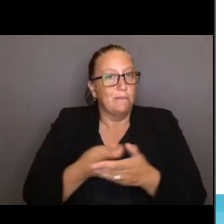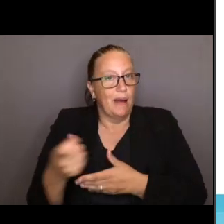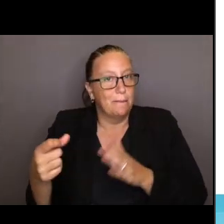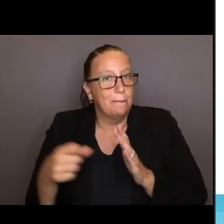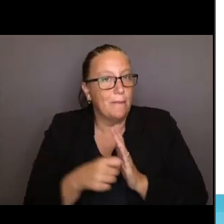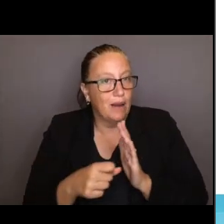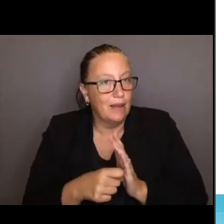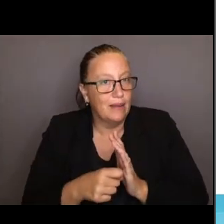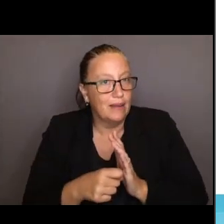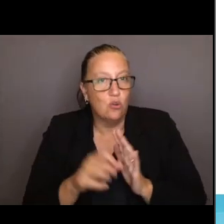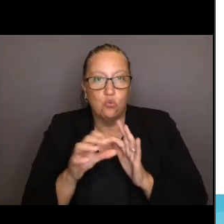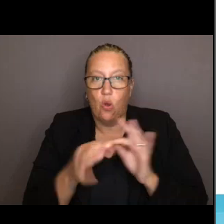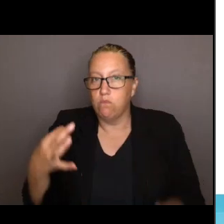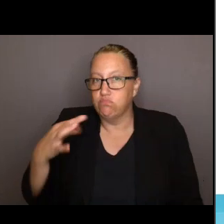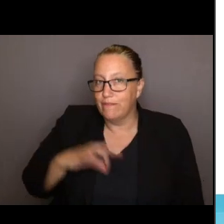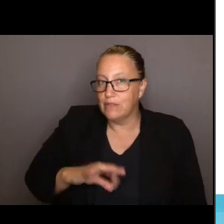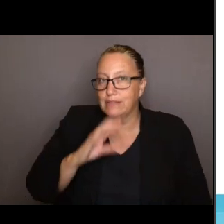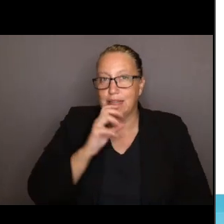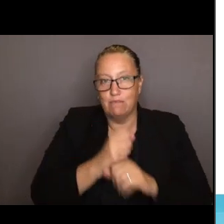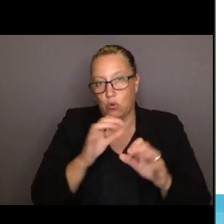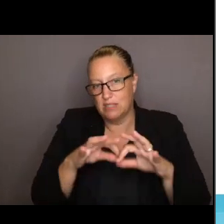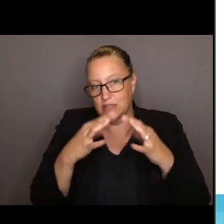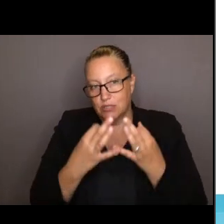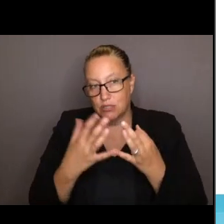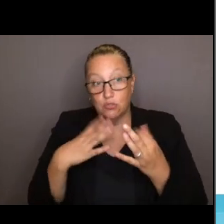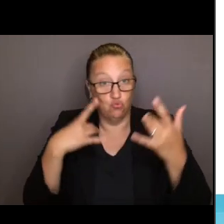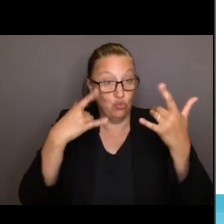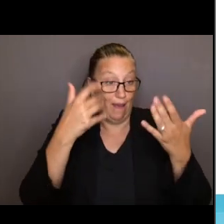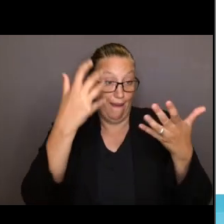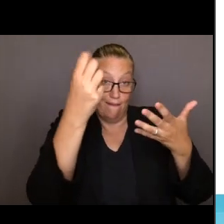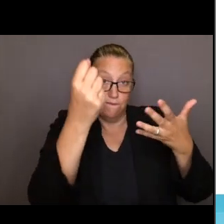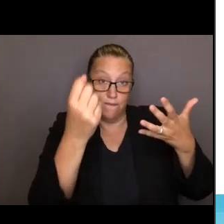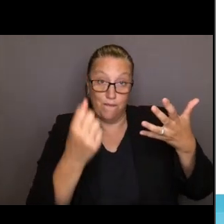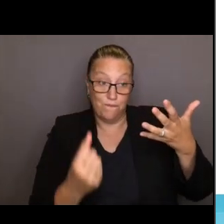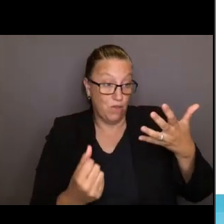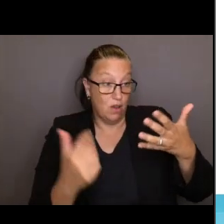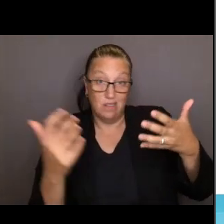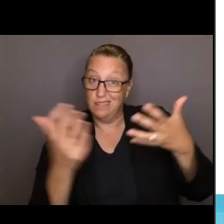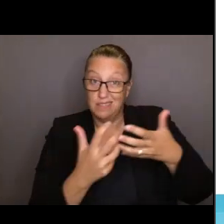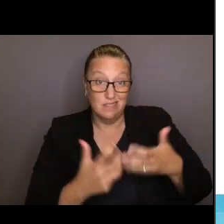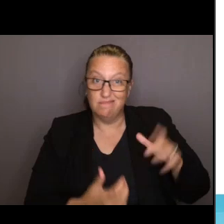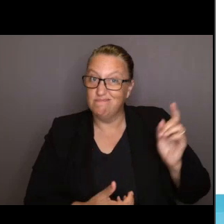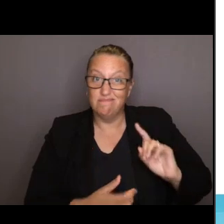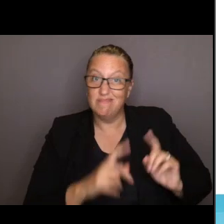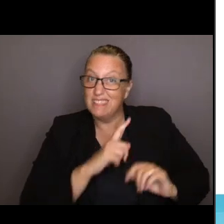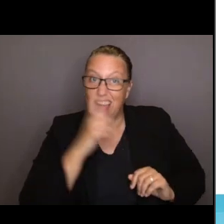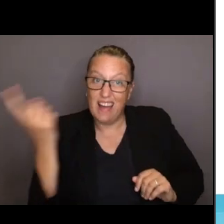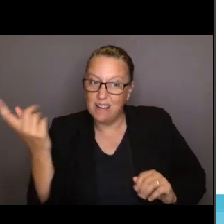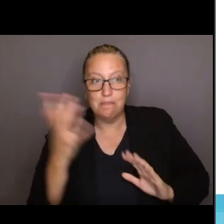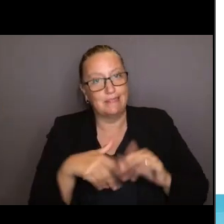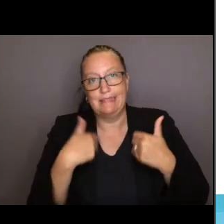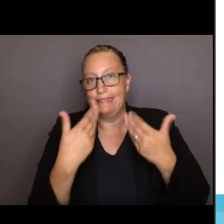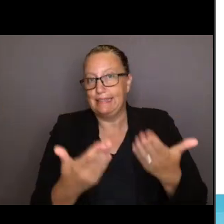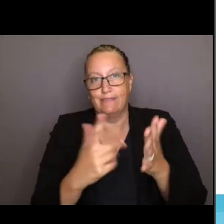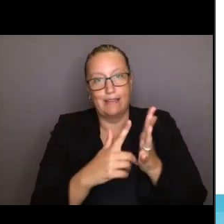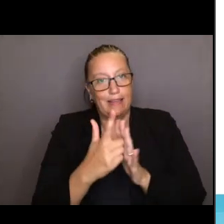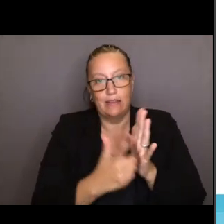parentage testing. If it doesn't meet that criteria, it may mean that a grant of legal aid will not be